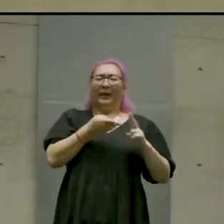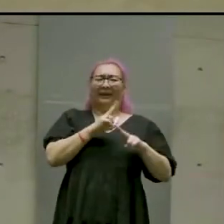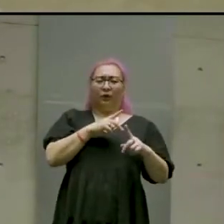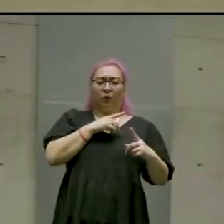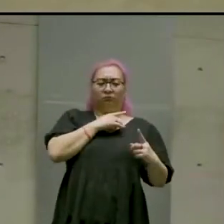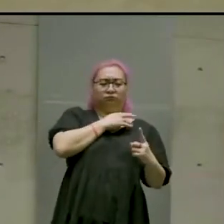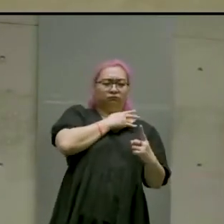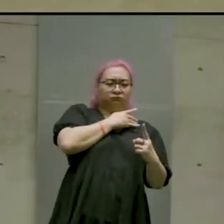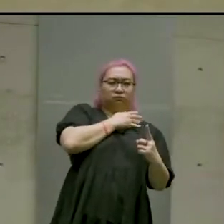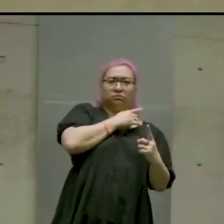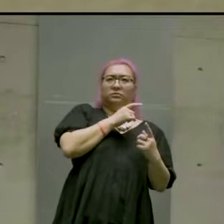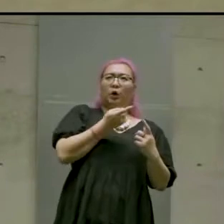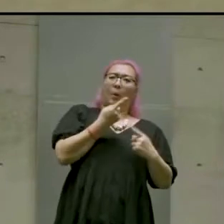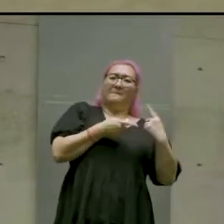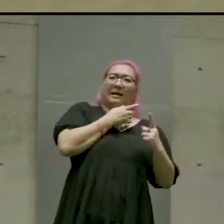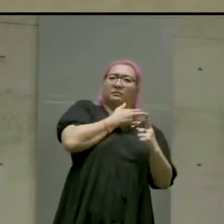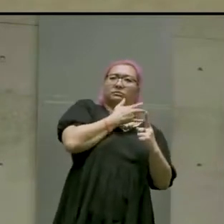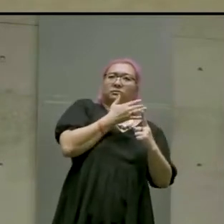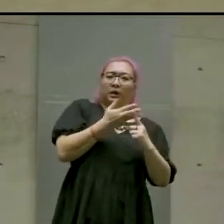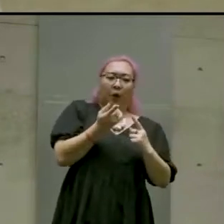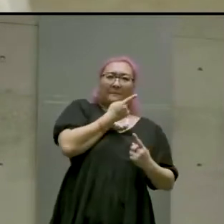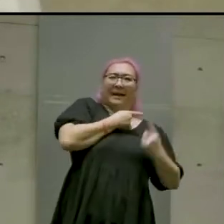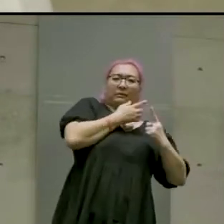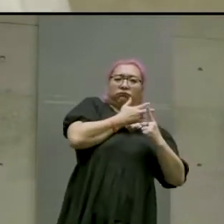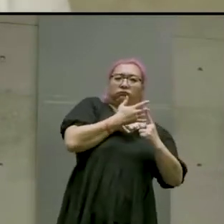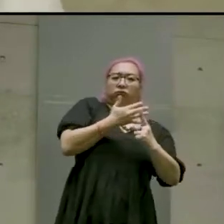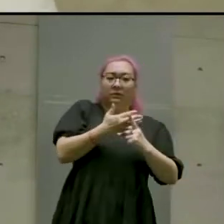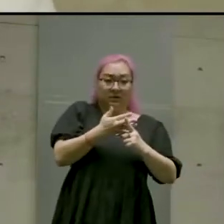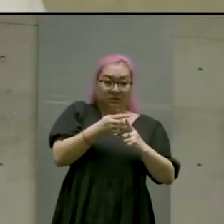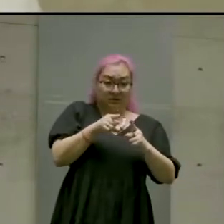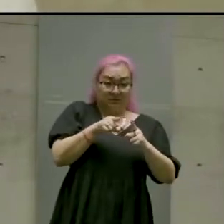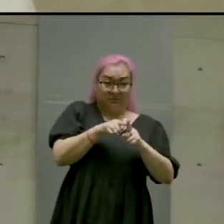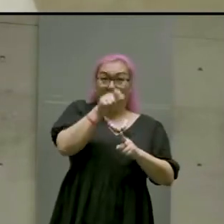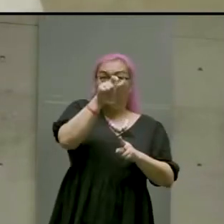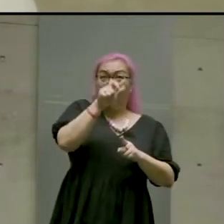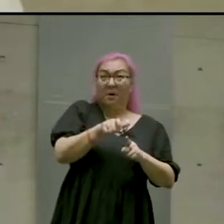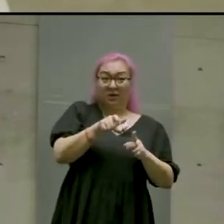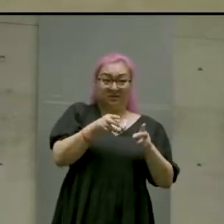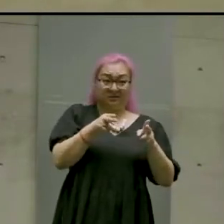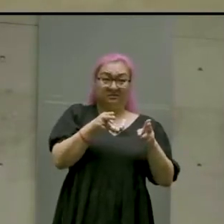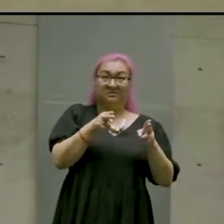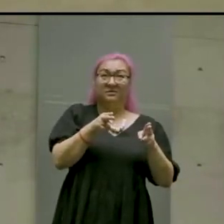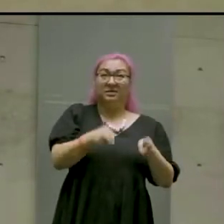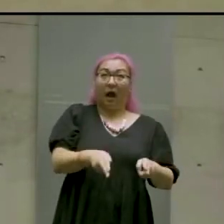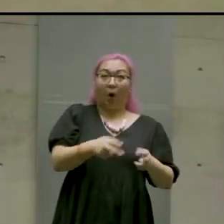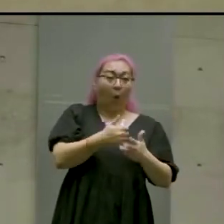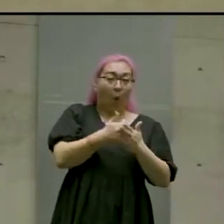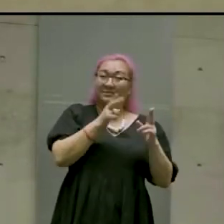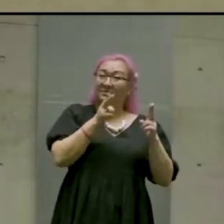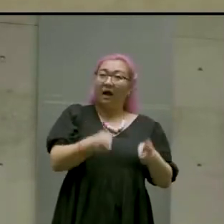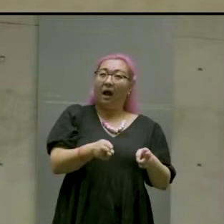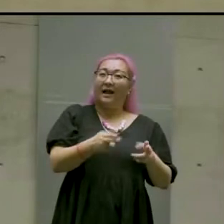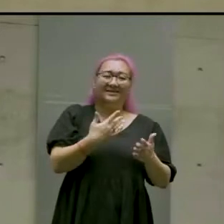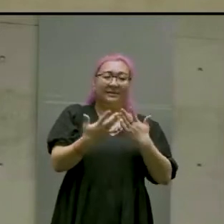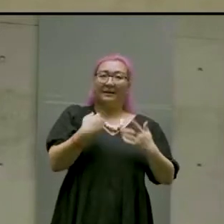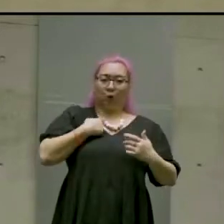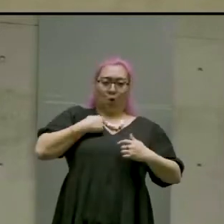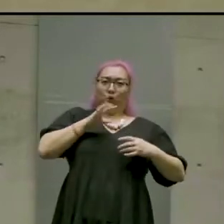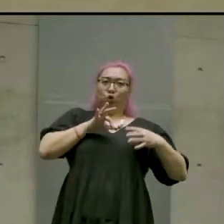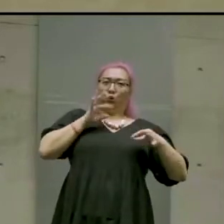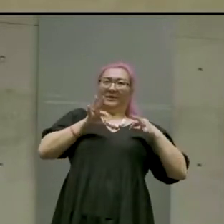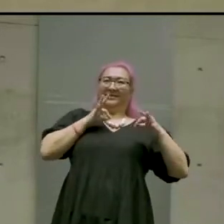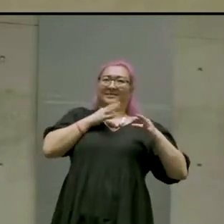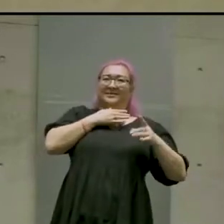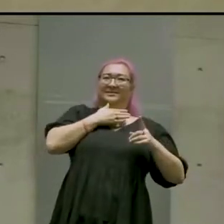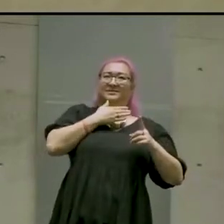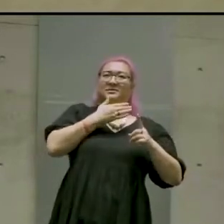of choice over and over again, and people keep dying, and even the ones that you save die an episode later anyway, you feel differently about those choices. So